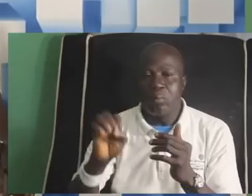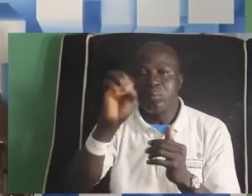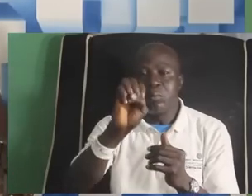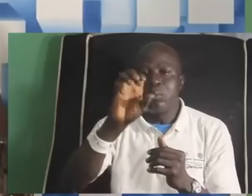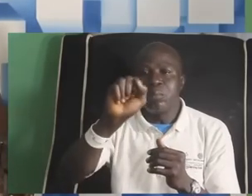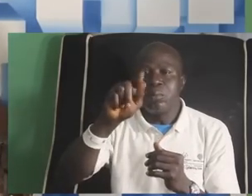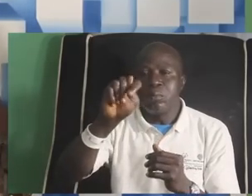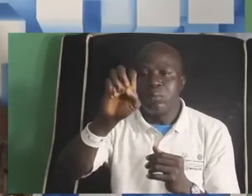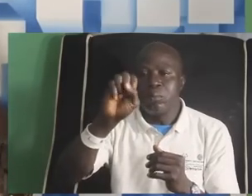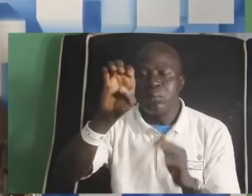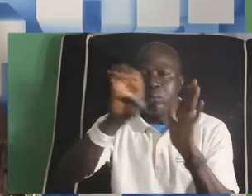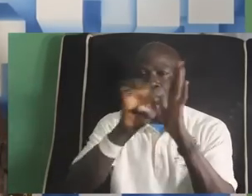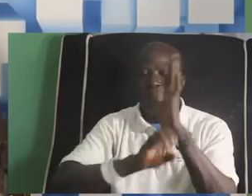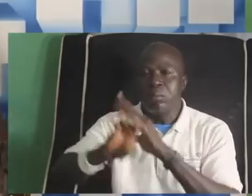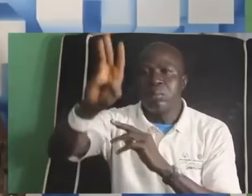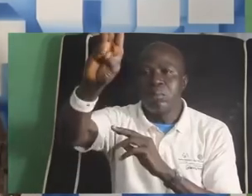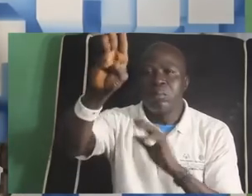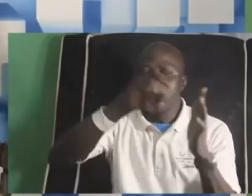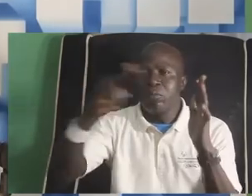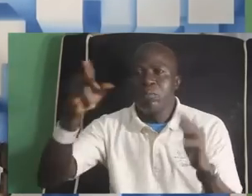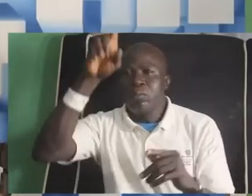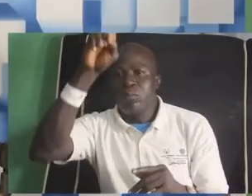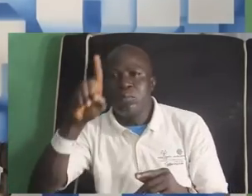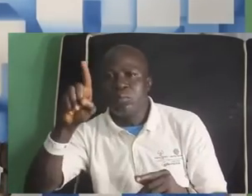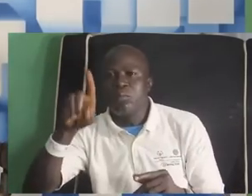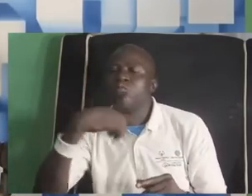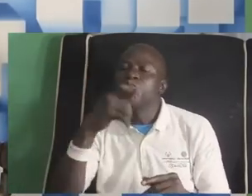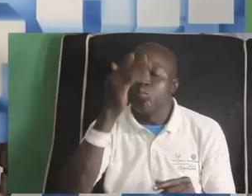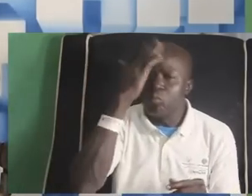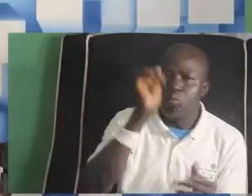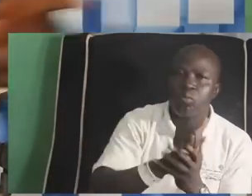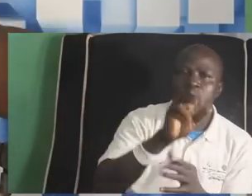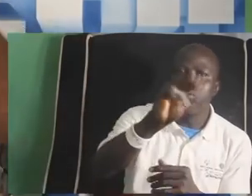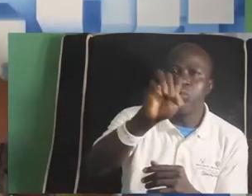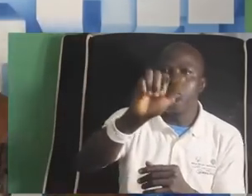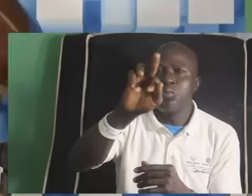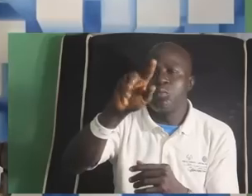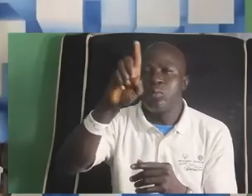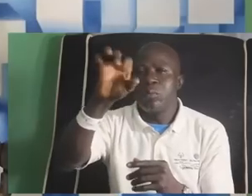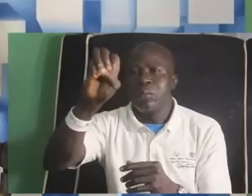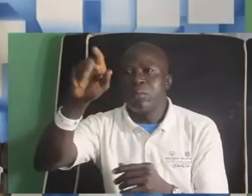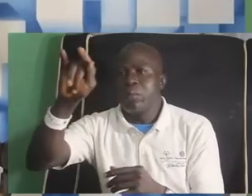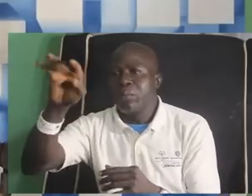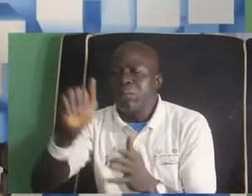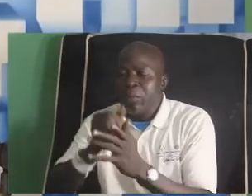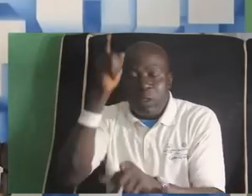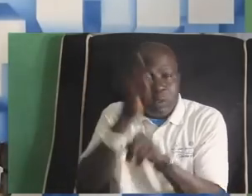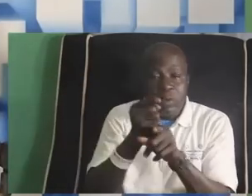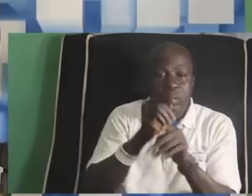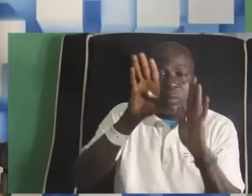in Esther chapter 6. Last year, sir, Kenny, from verse 1. Talo who recognized Mordecai? Gate